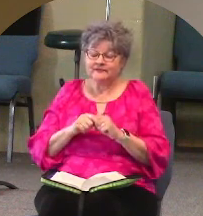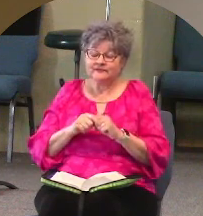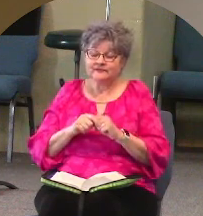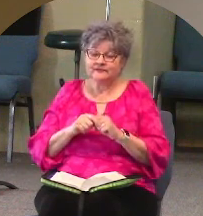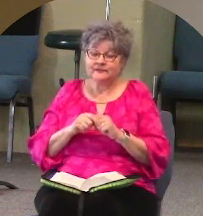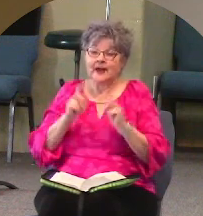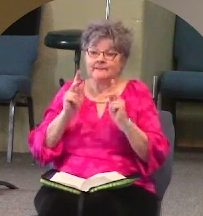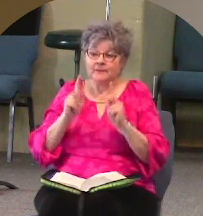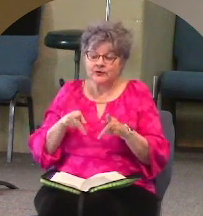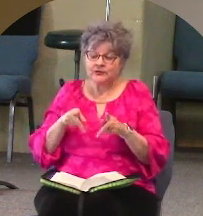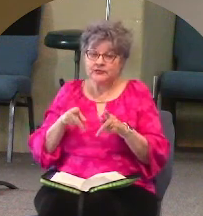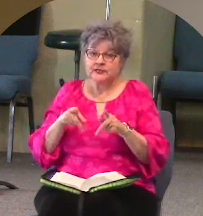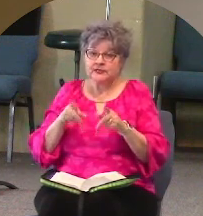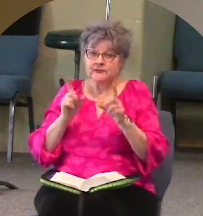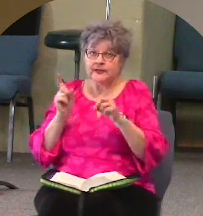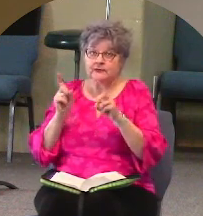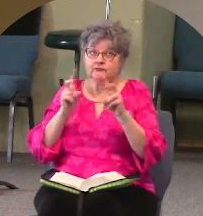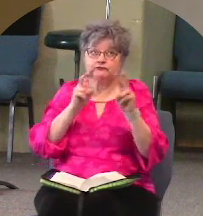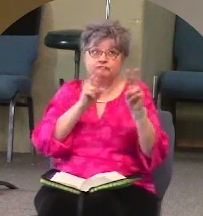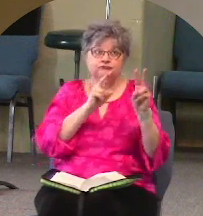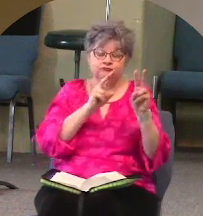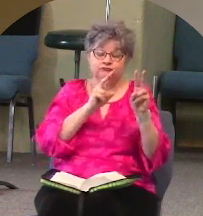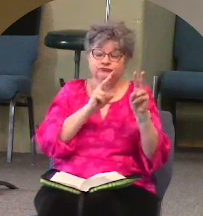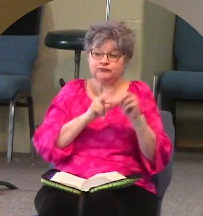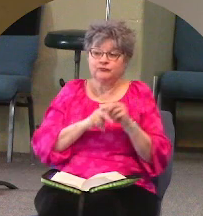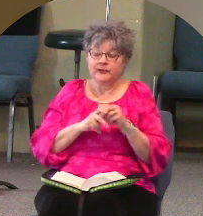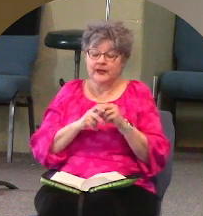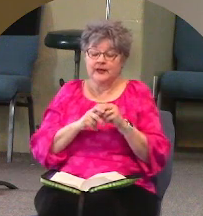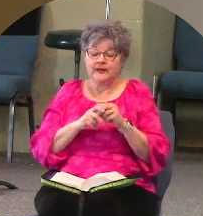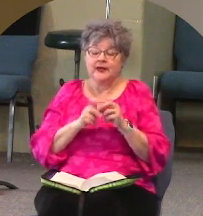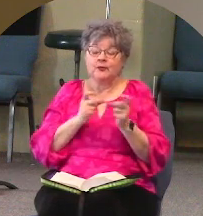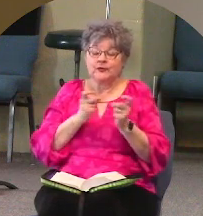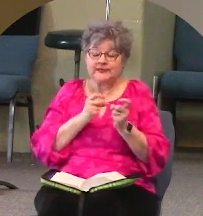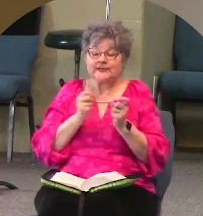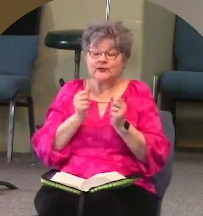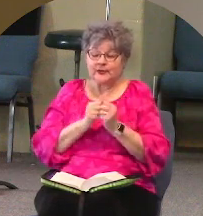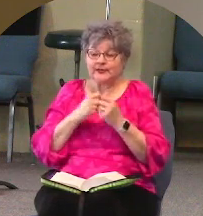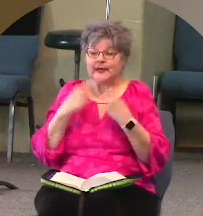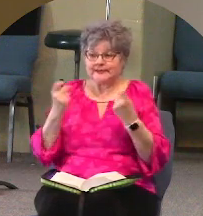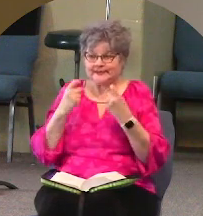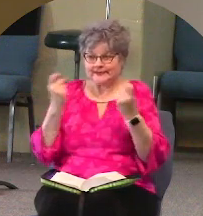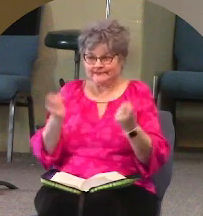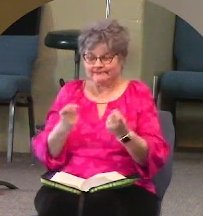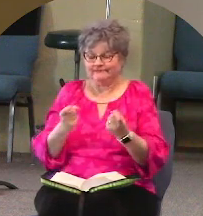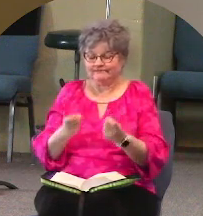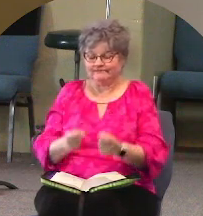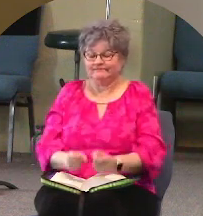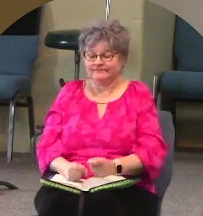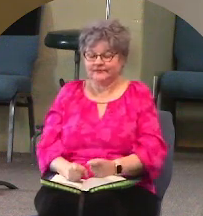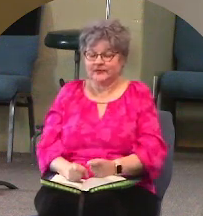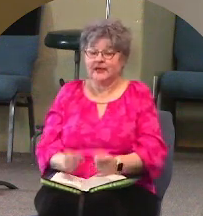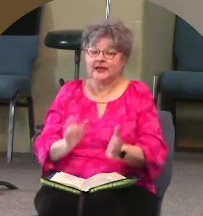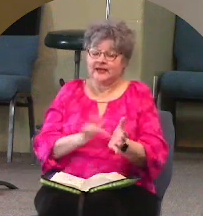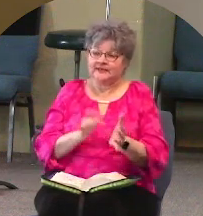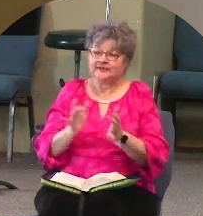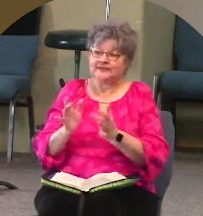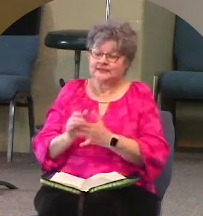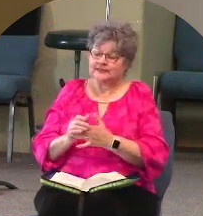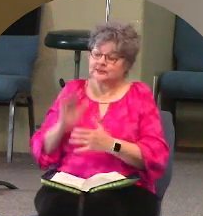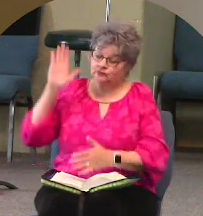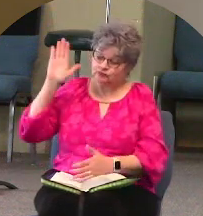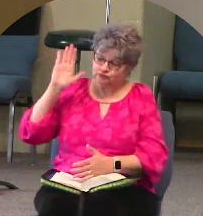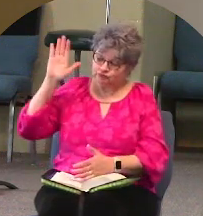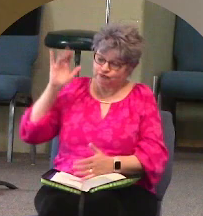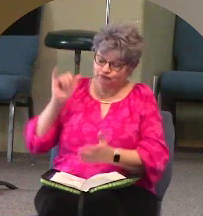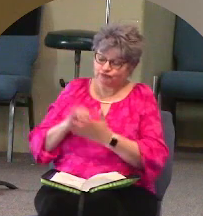a person you can turn to that will deal with that sin. And Jesus raises his hand and says,